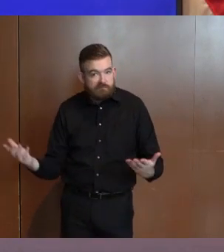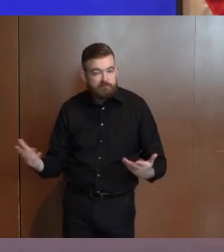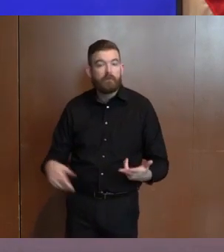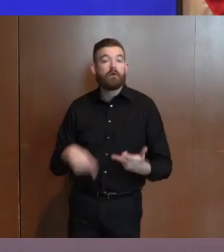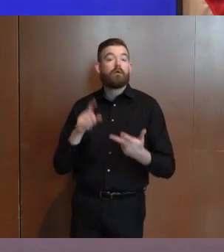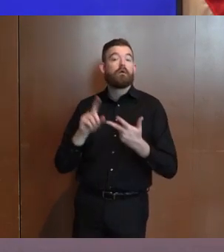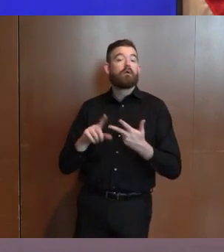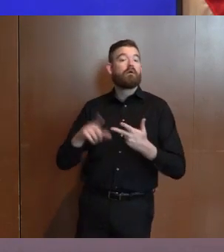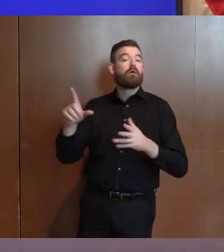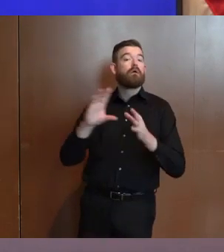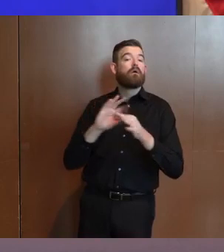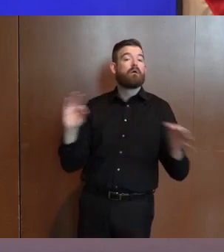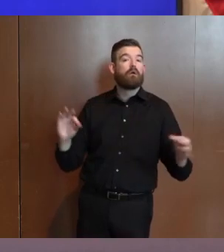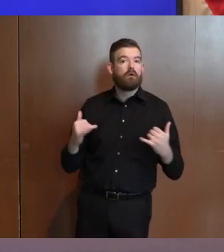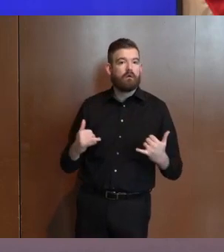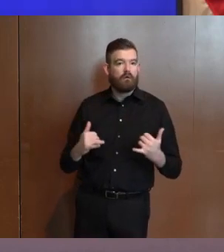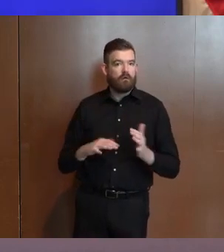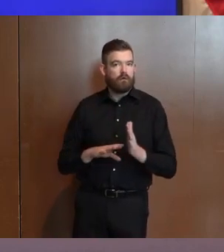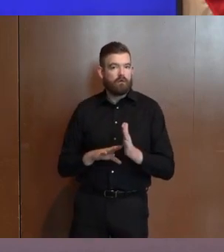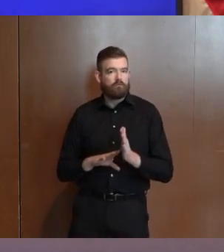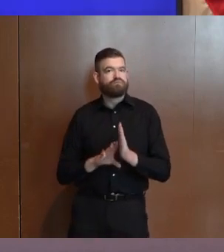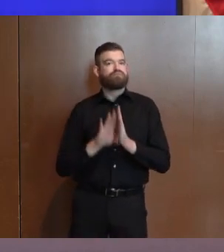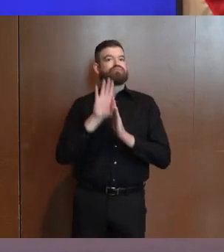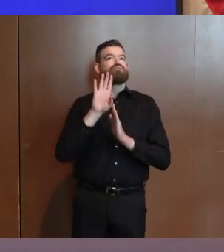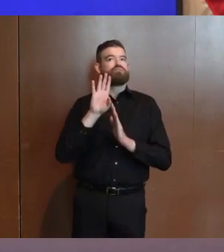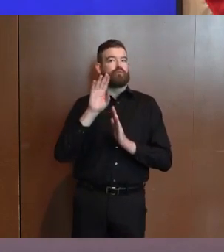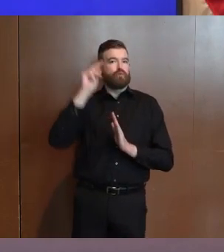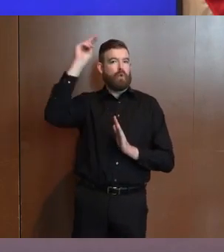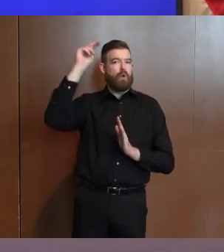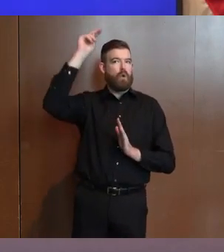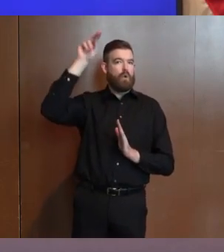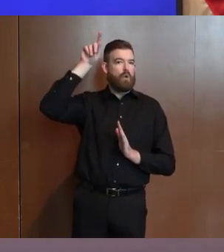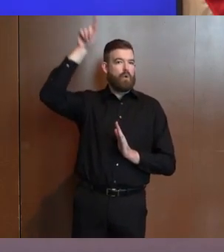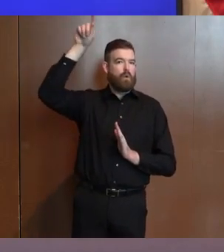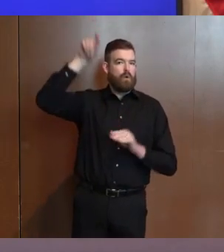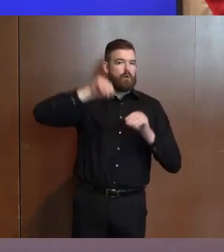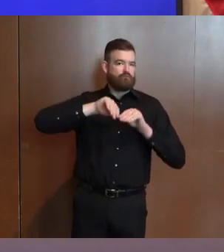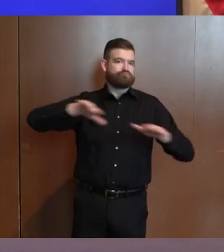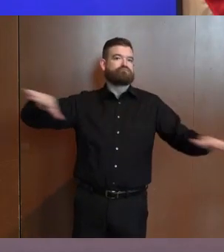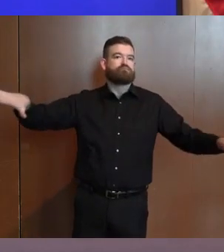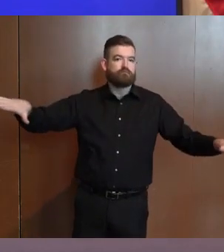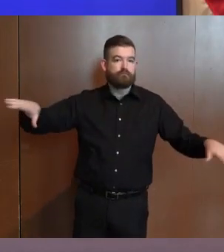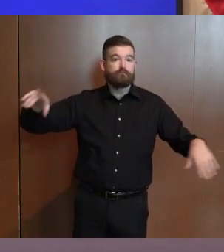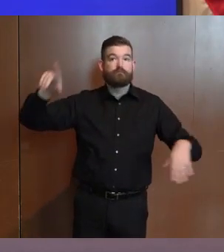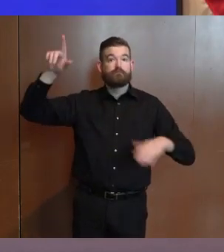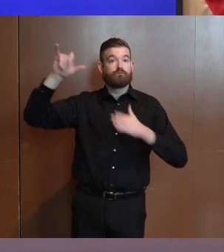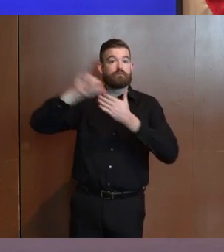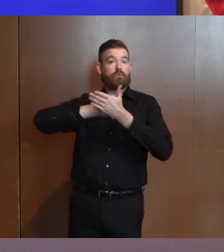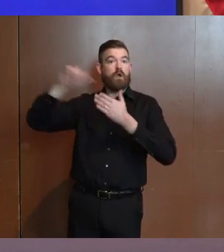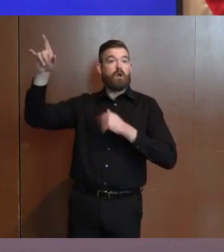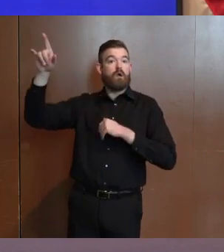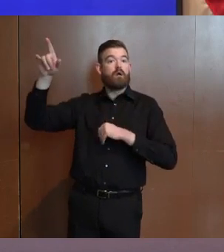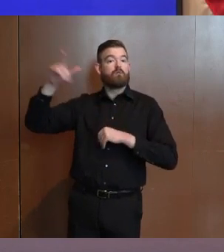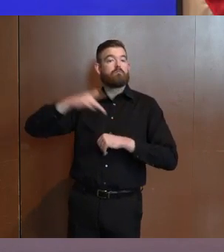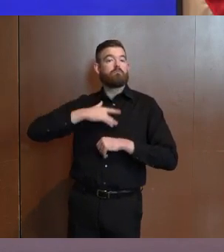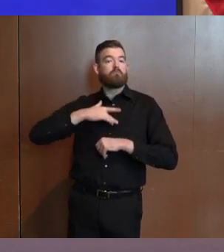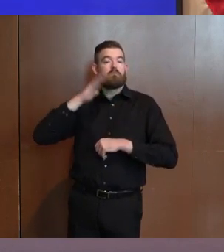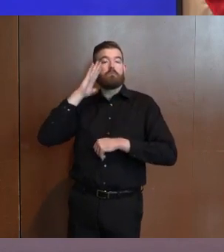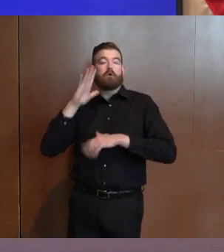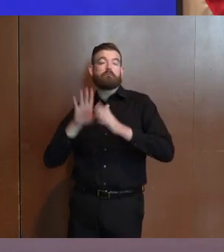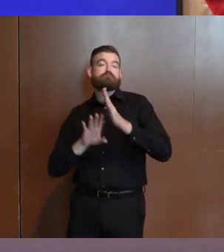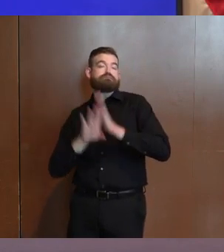North Jersey. Do you expect the peak, as Governor Cuomo said, they're expecting New York to be end of April? Does that change New Jersey's projections? Can you give